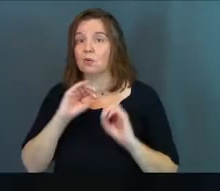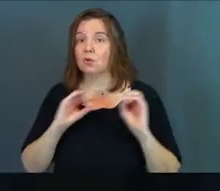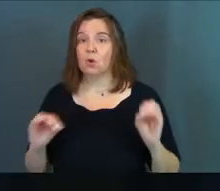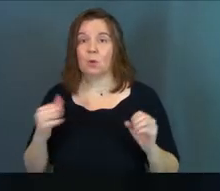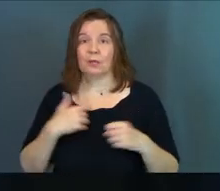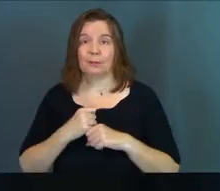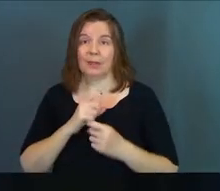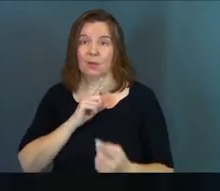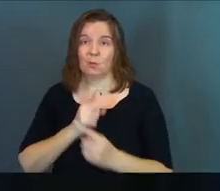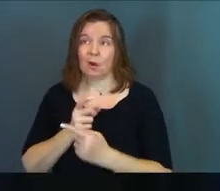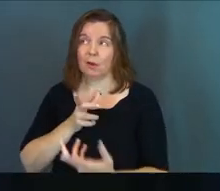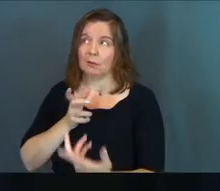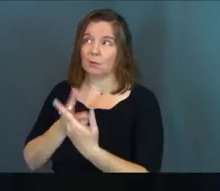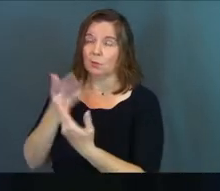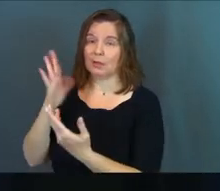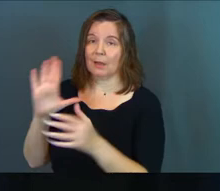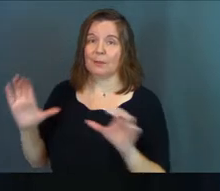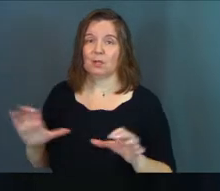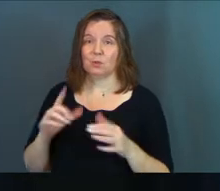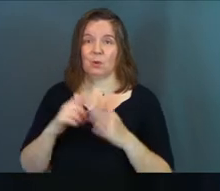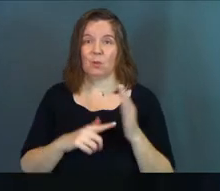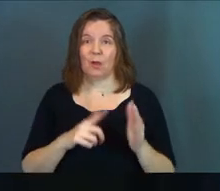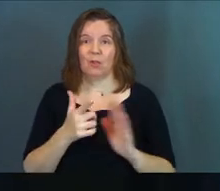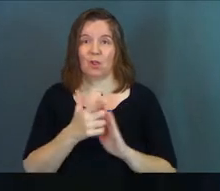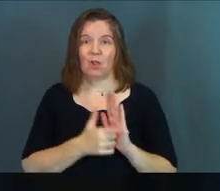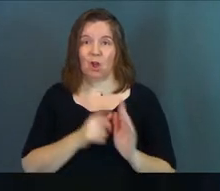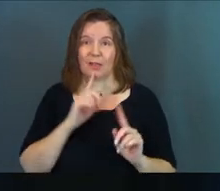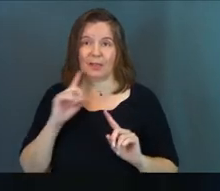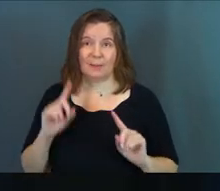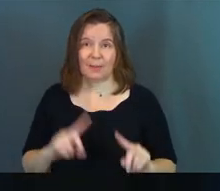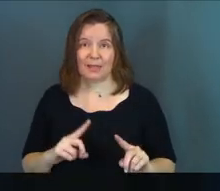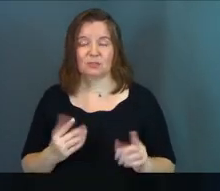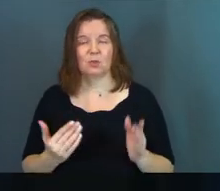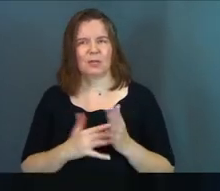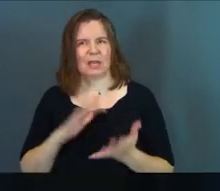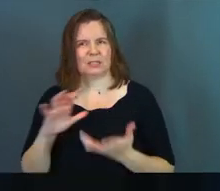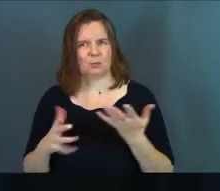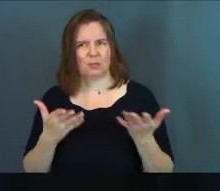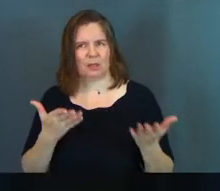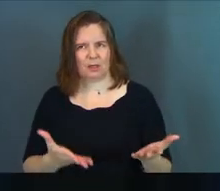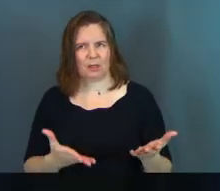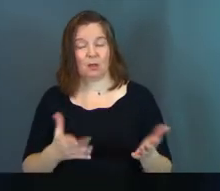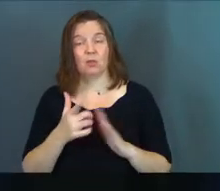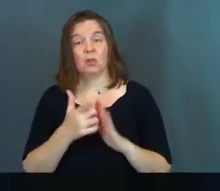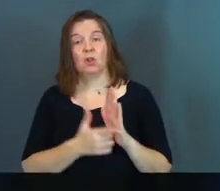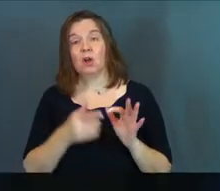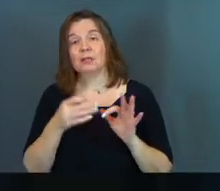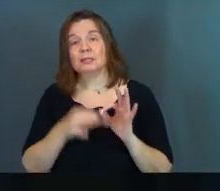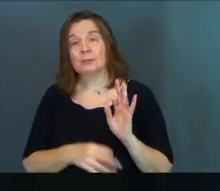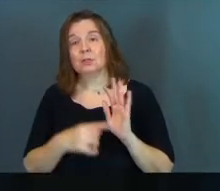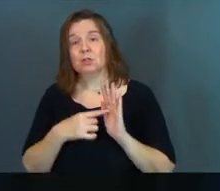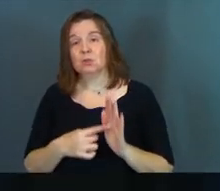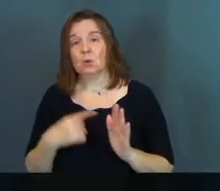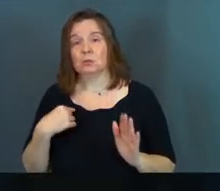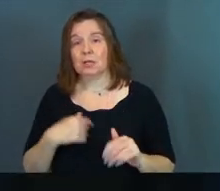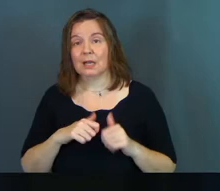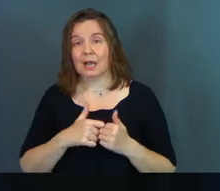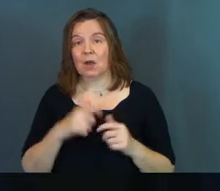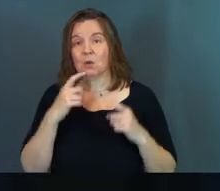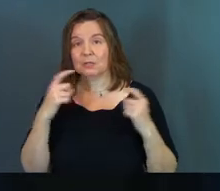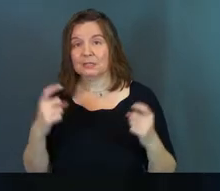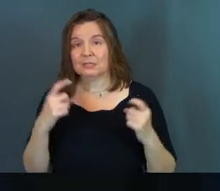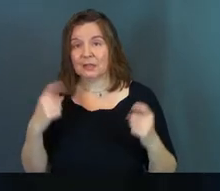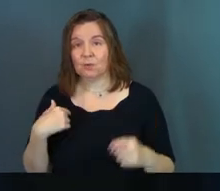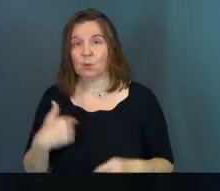can ever be made right with God by doing what the law commands. Again, some confusion there, right? The law simply shows us how